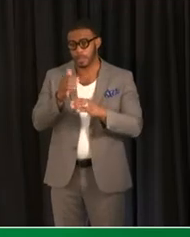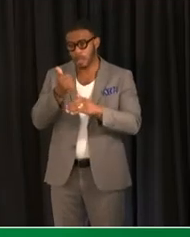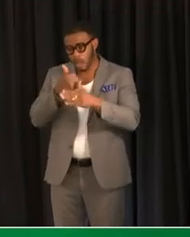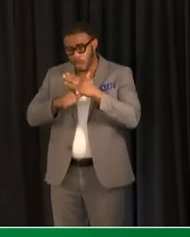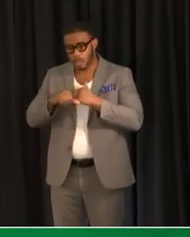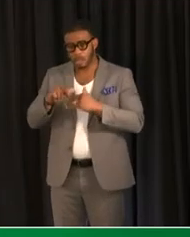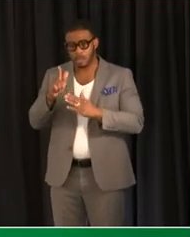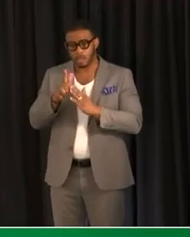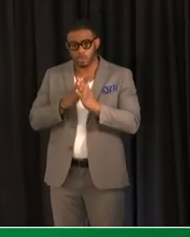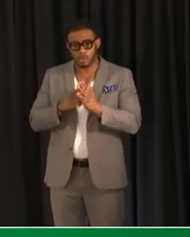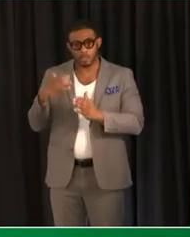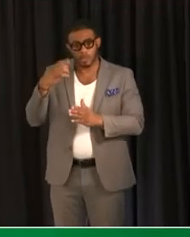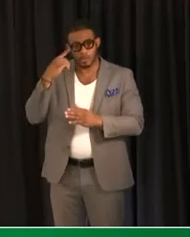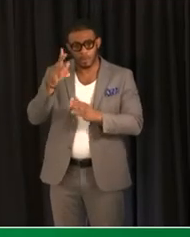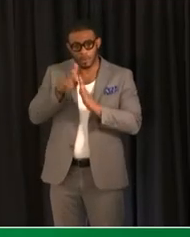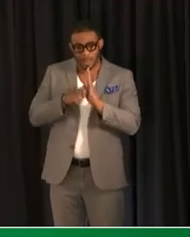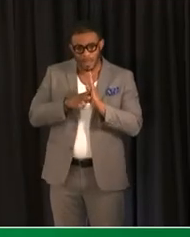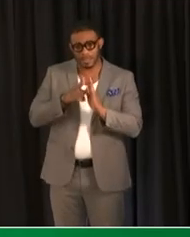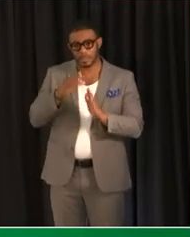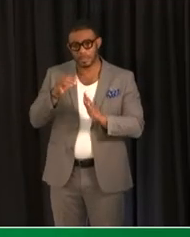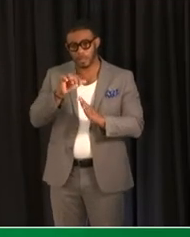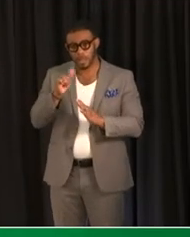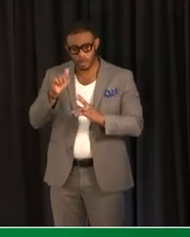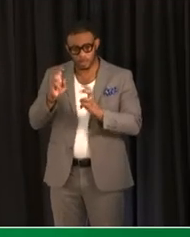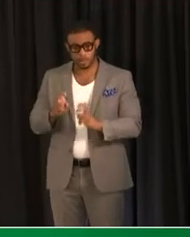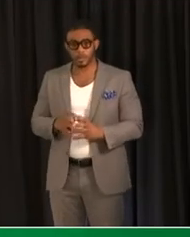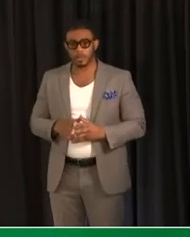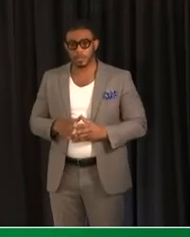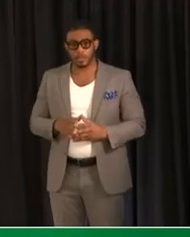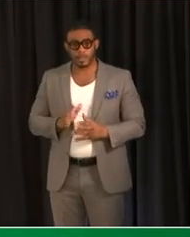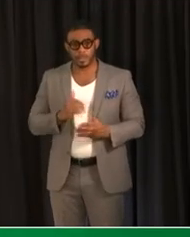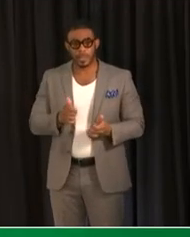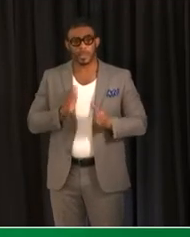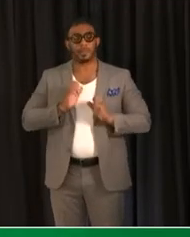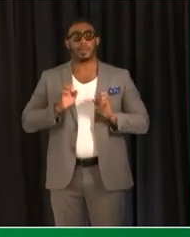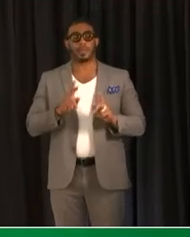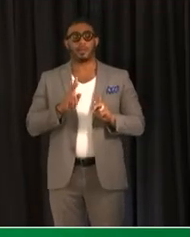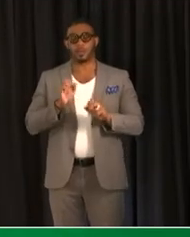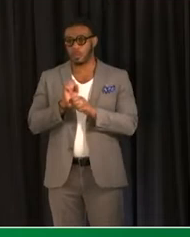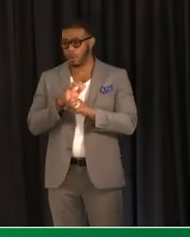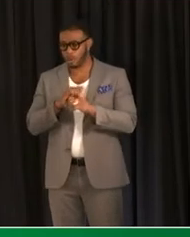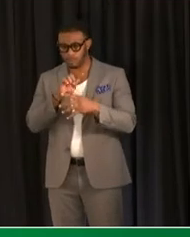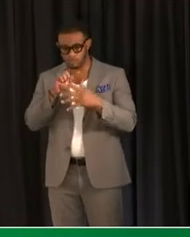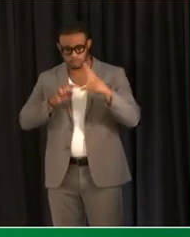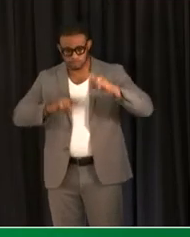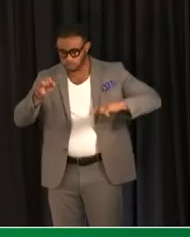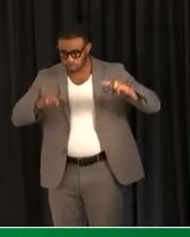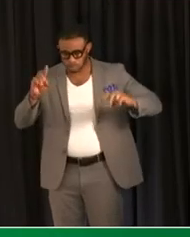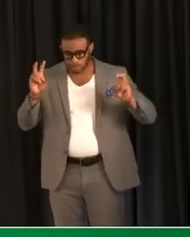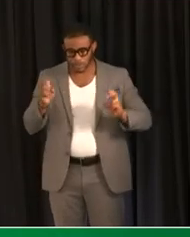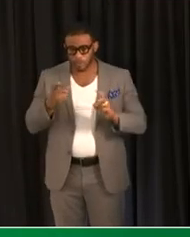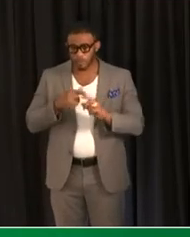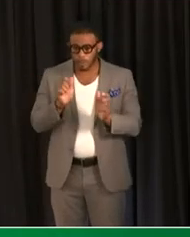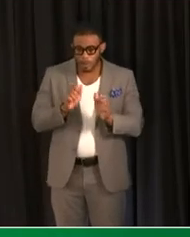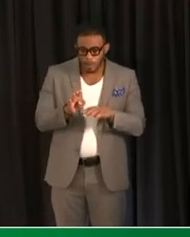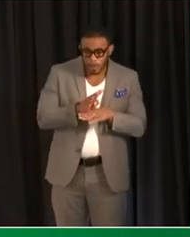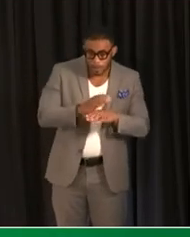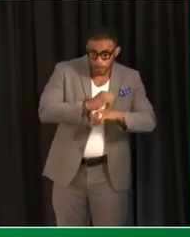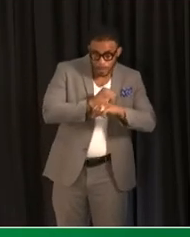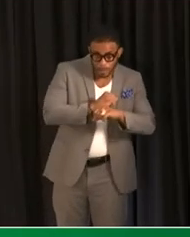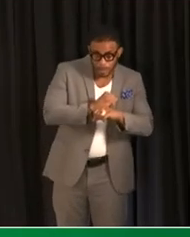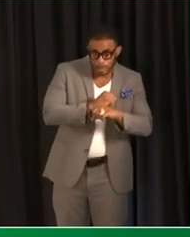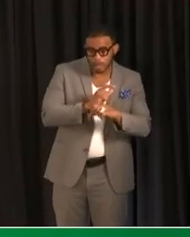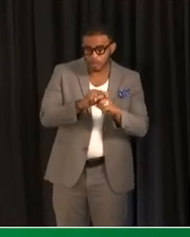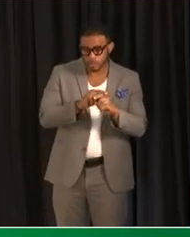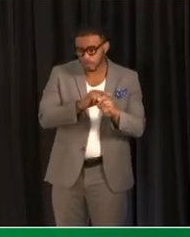Assistant Attorney General for Policy and Legislative Affairs. And that really afforded me the opportunity to work on a myriad of issues, from small